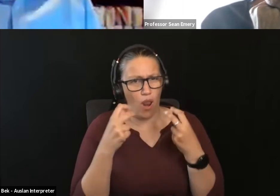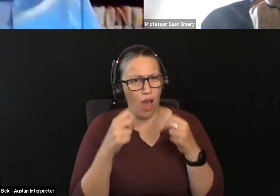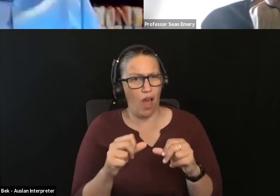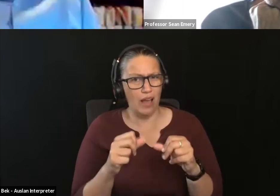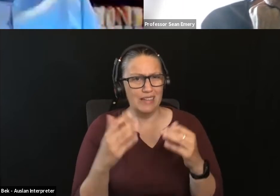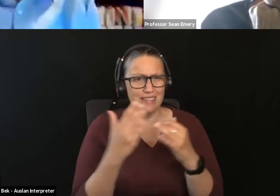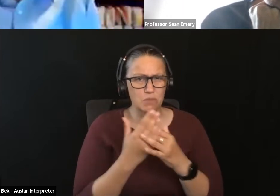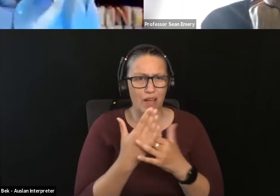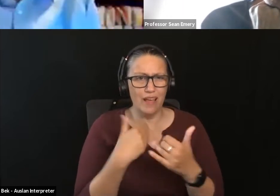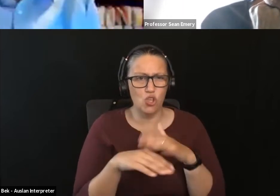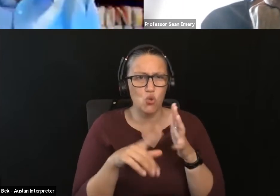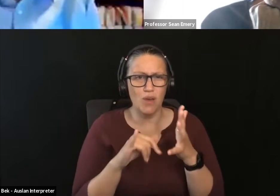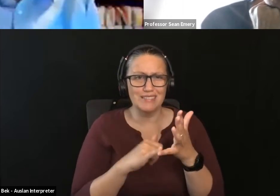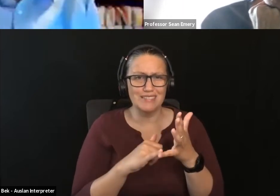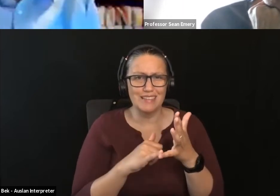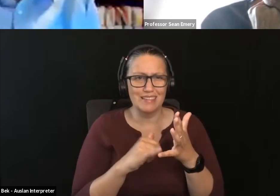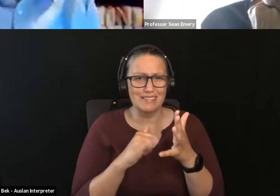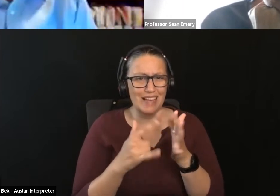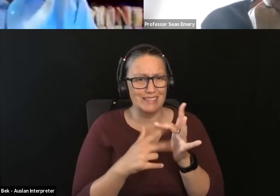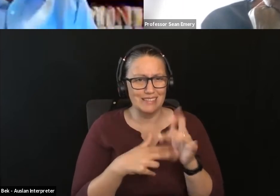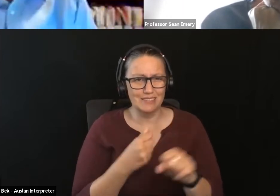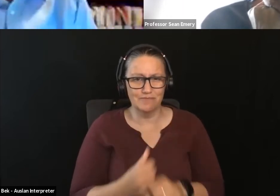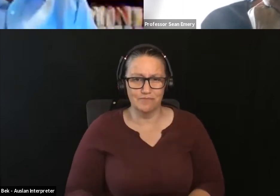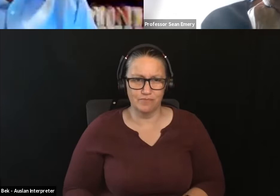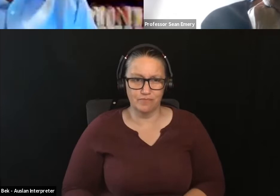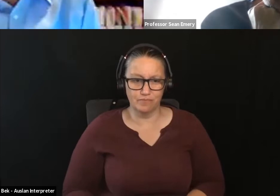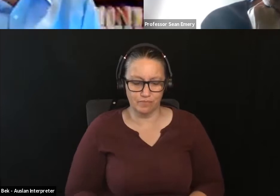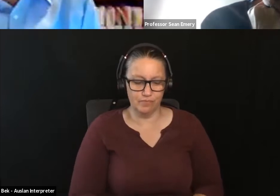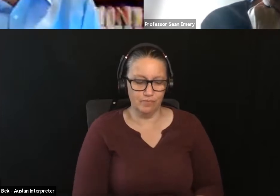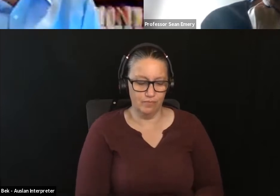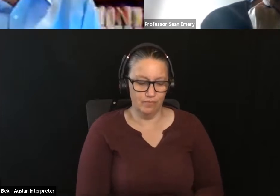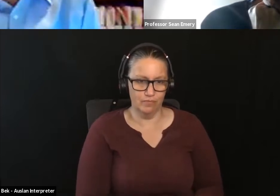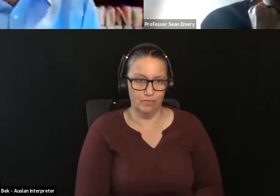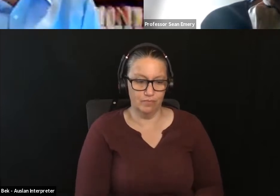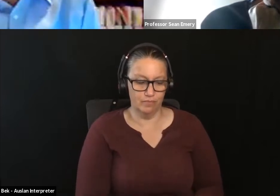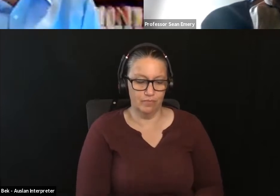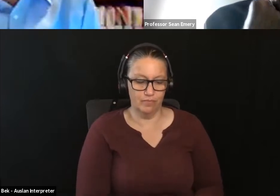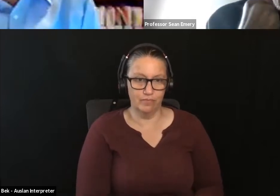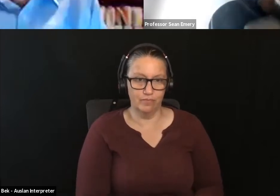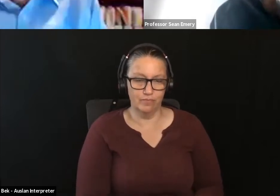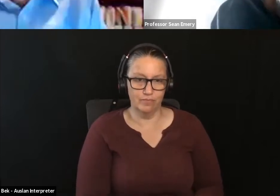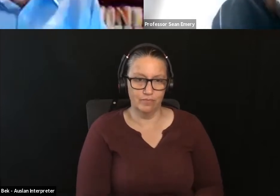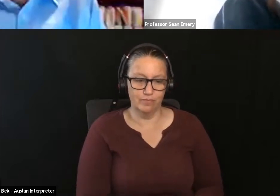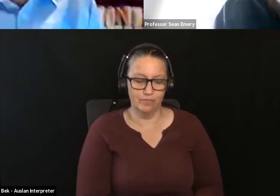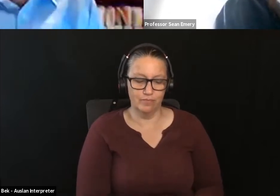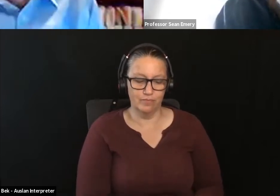Oh gosh, the answer to that question is that the United States has gone through a 40